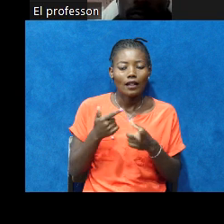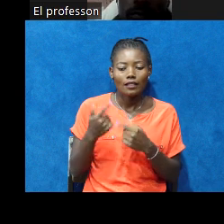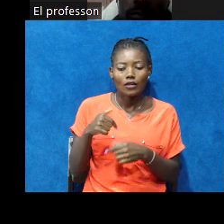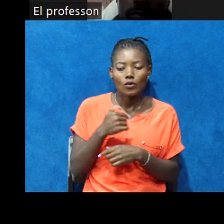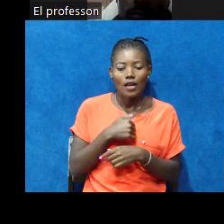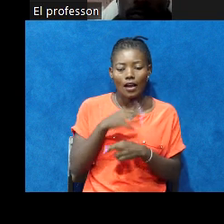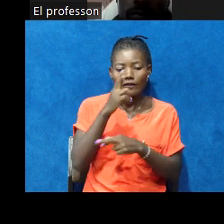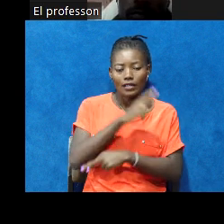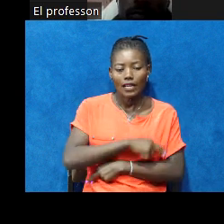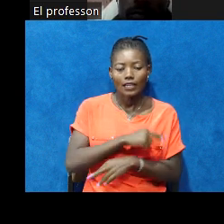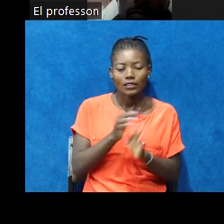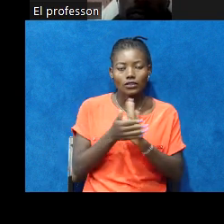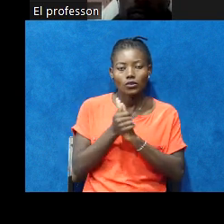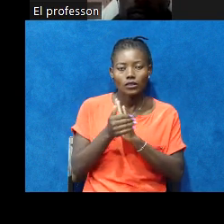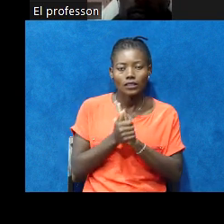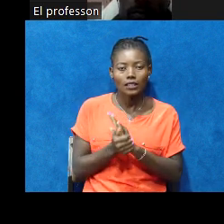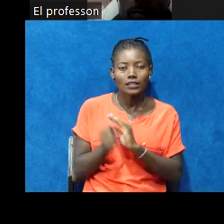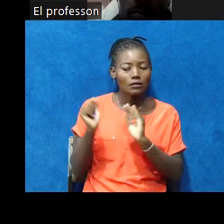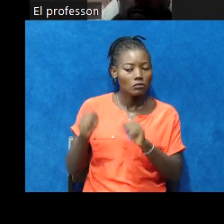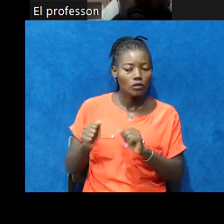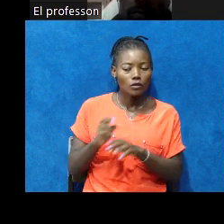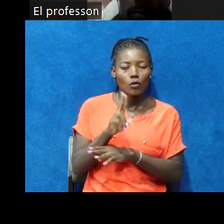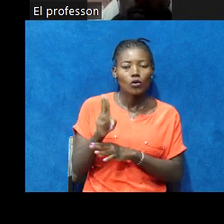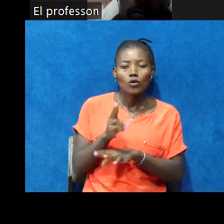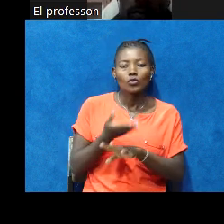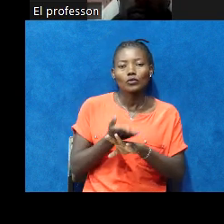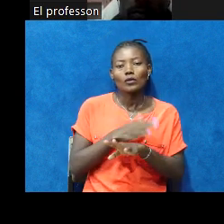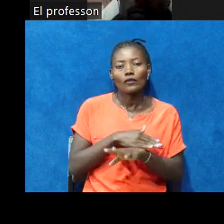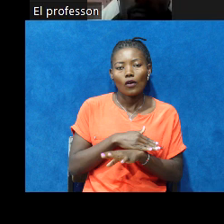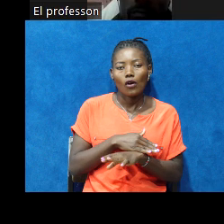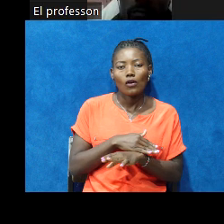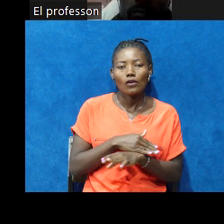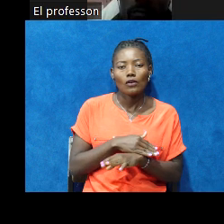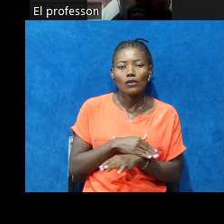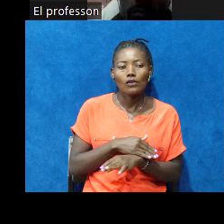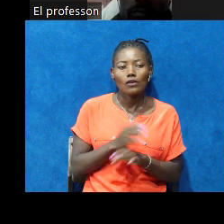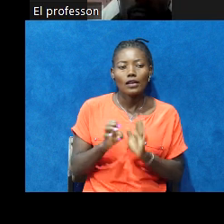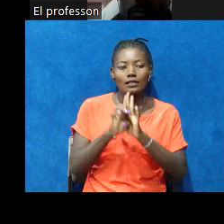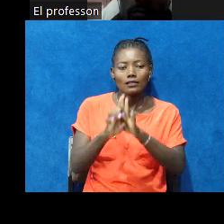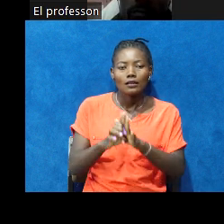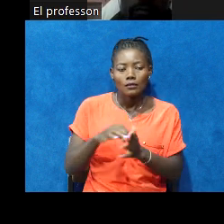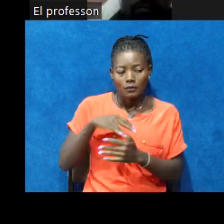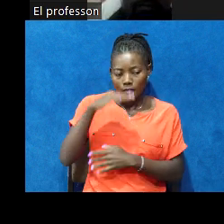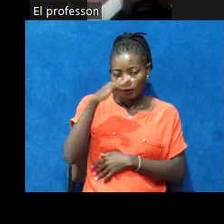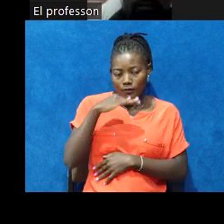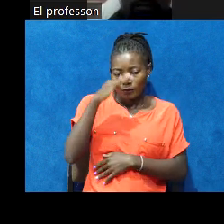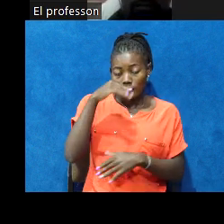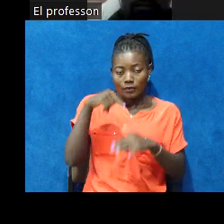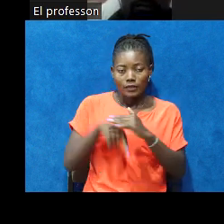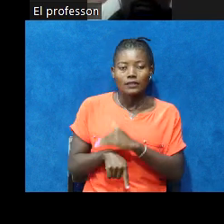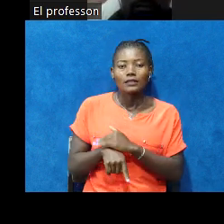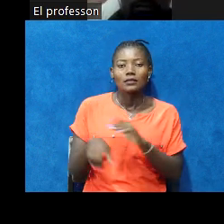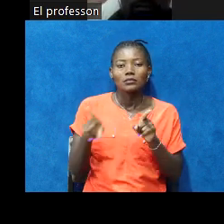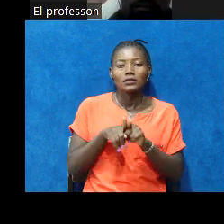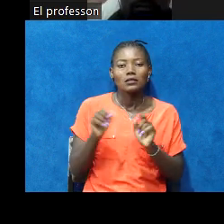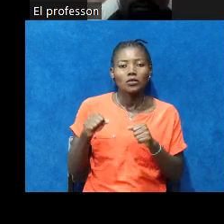Then we have relaxation techniques. This can be used before, such as deep breathing. Can